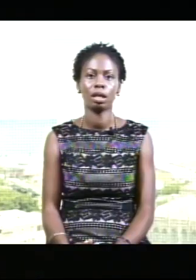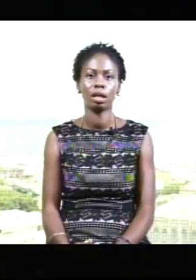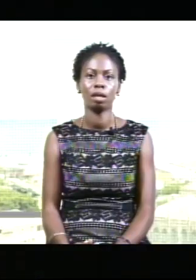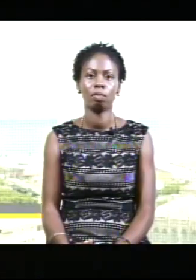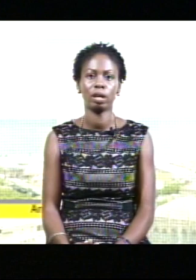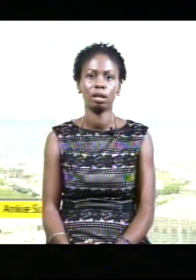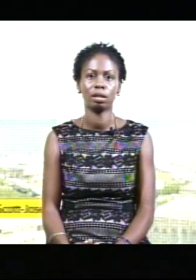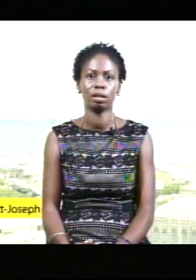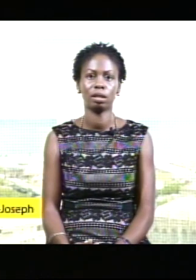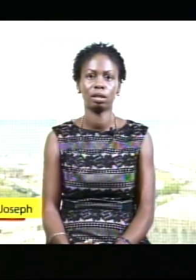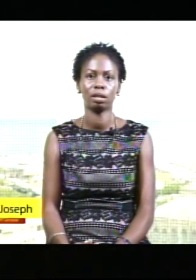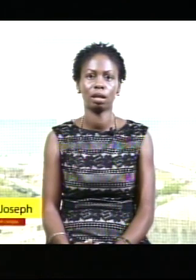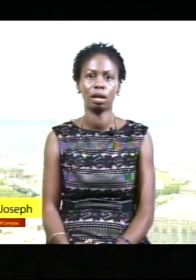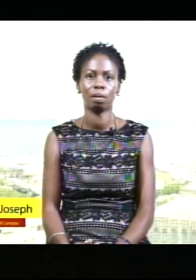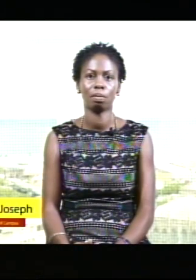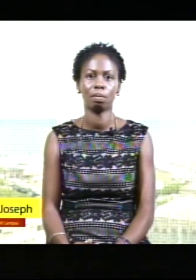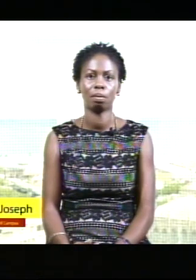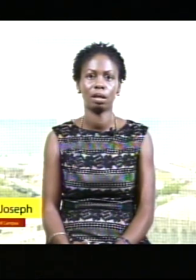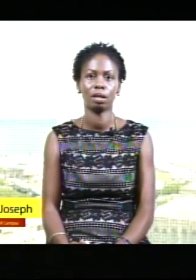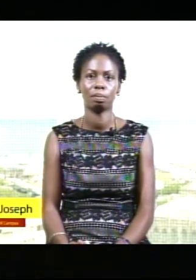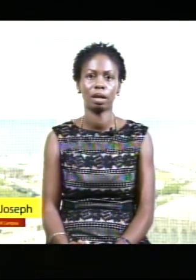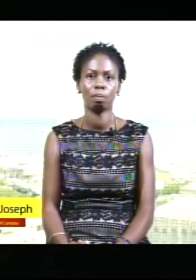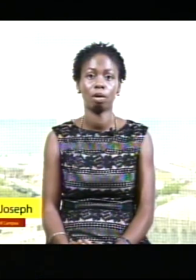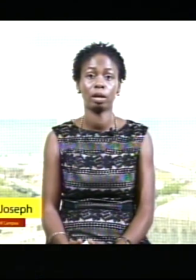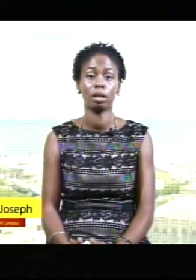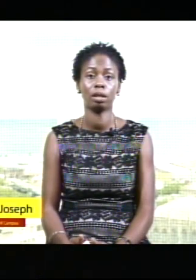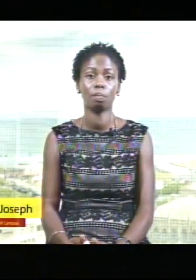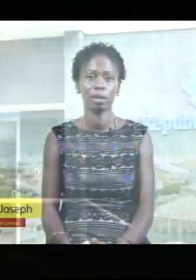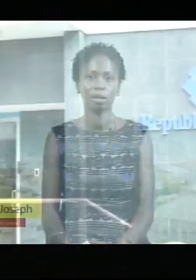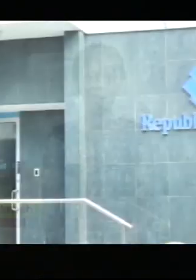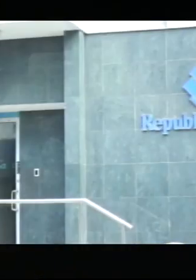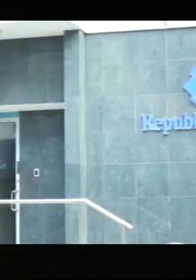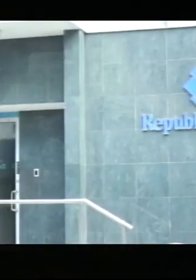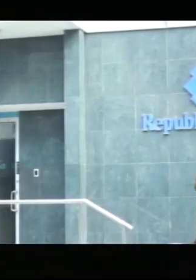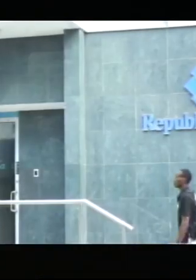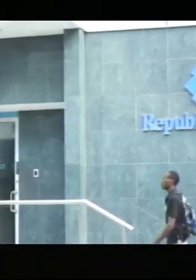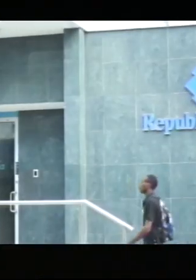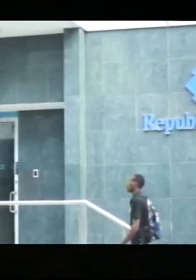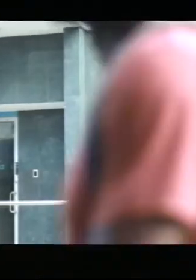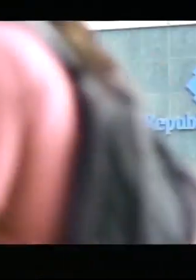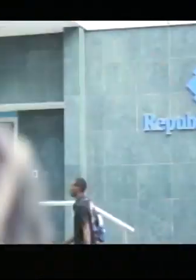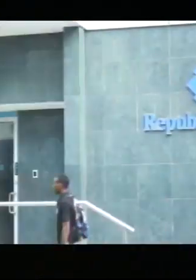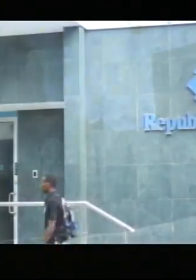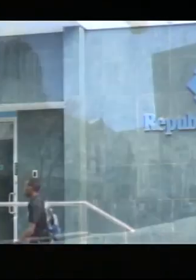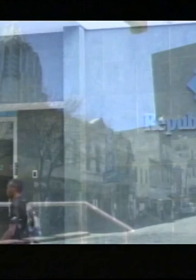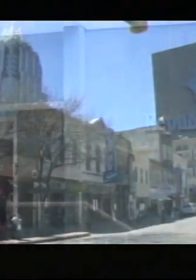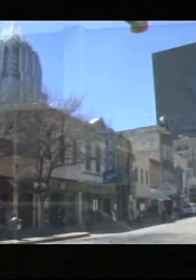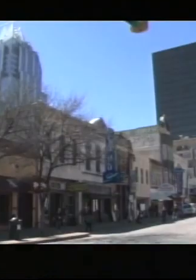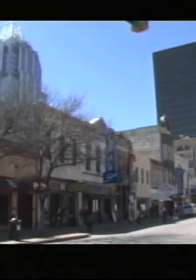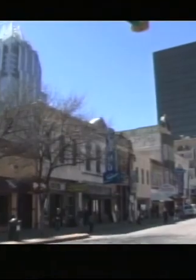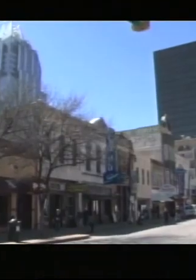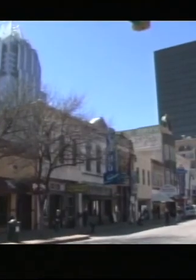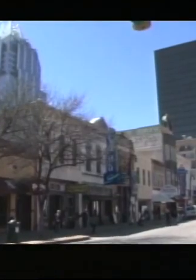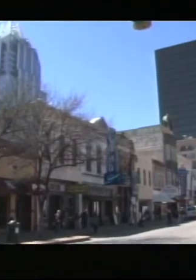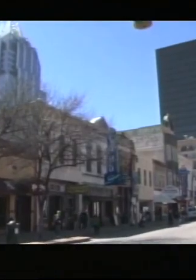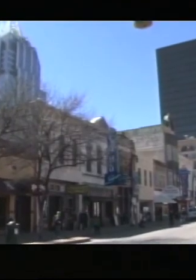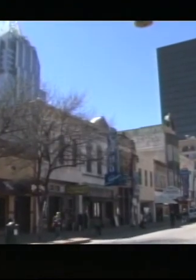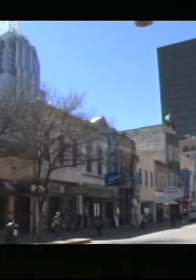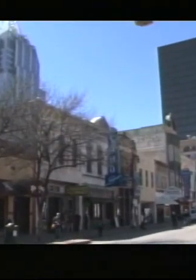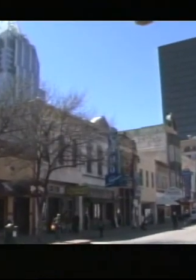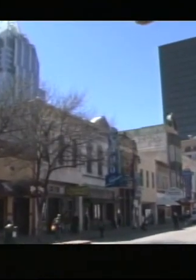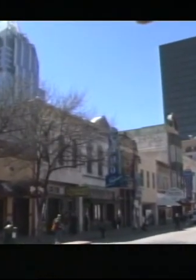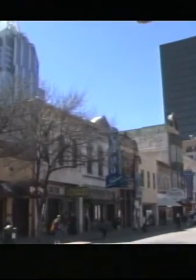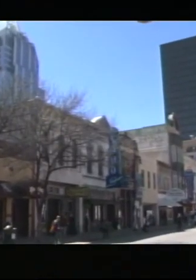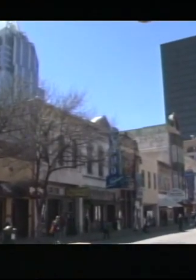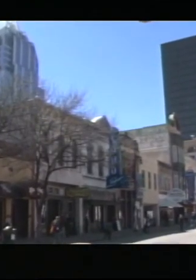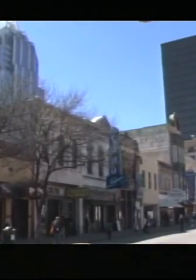Government can either raise this monies by borrowing on the domestic market or borrowing on the external market, and this in a sense